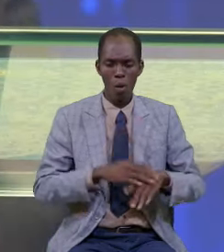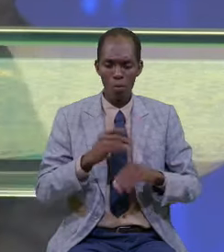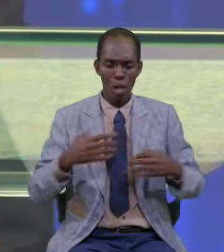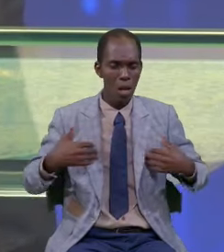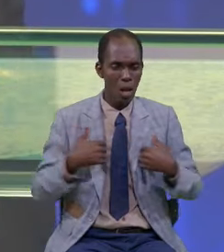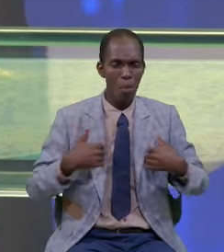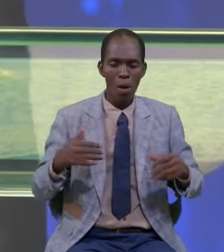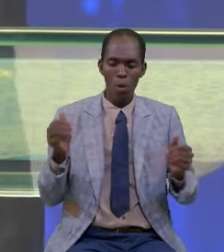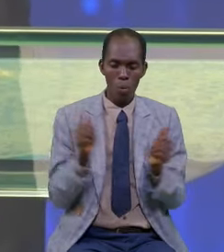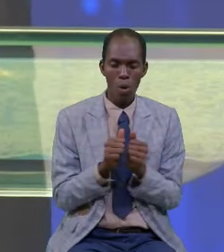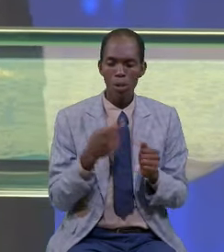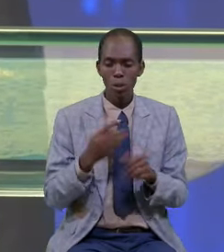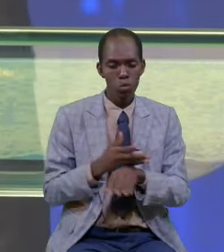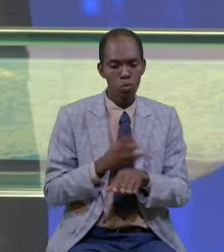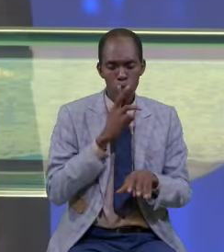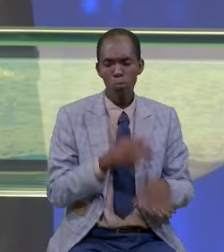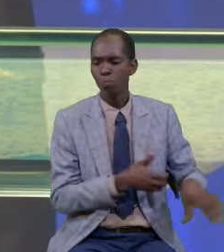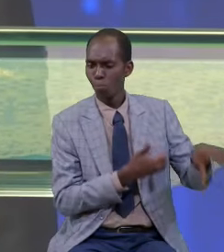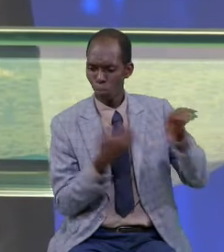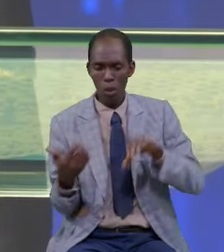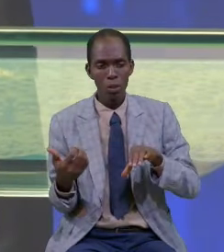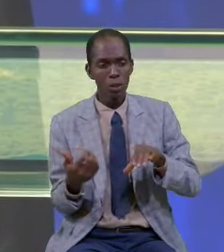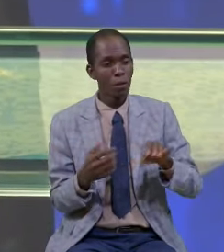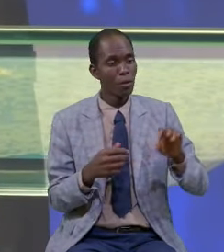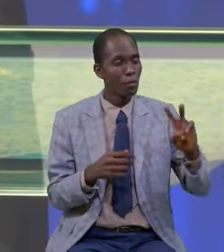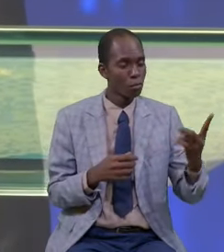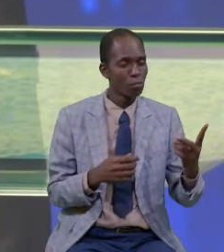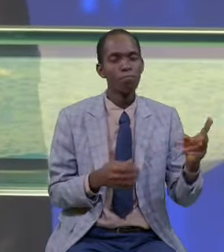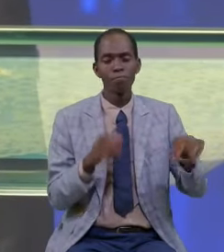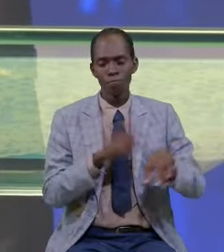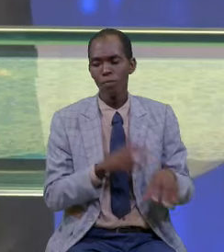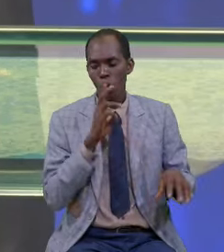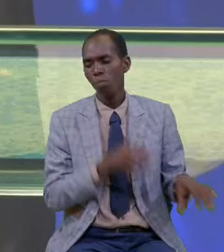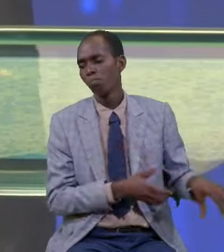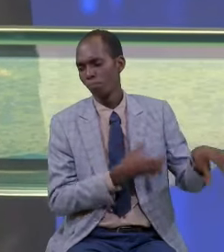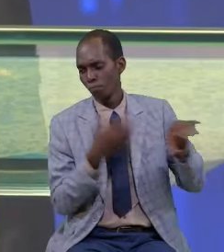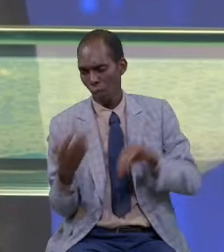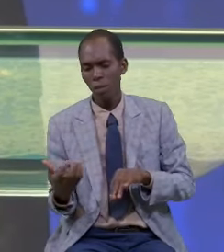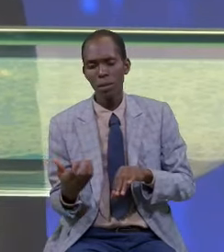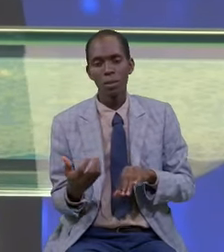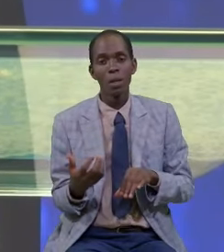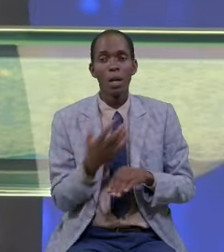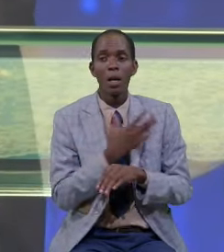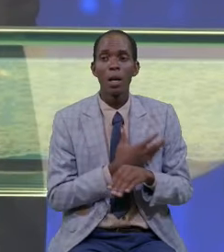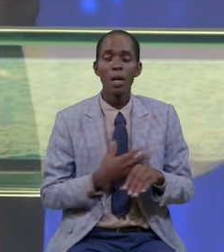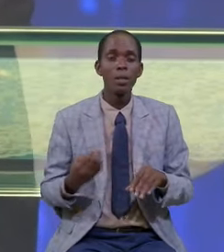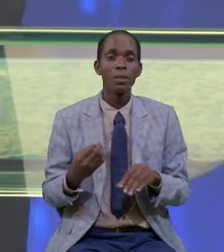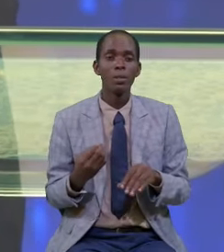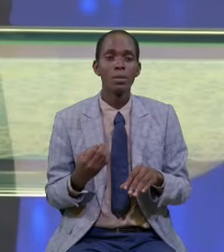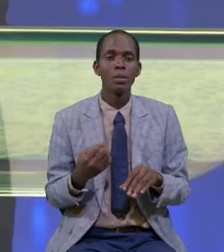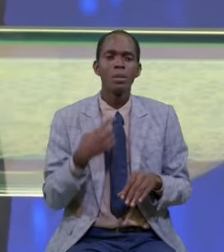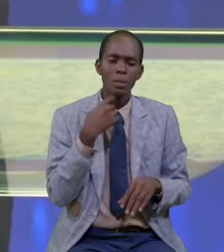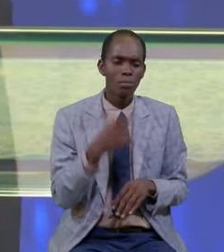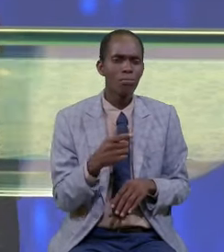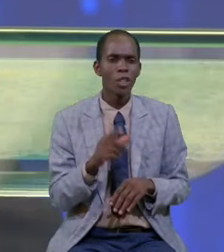wood. And he said, do it the second time. And he did it the second time. And he said, do it